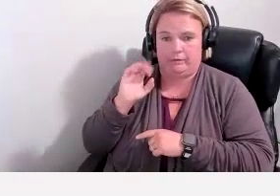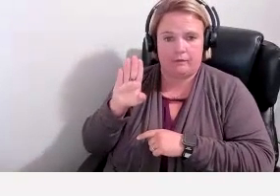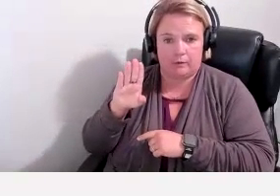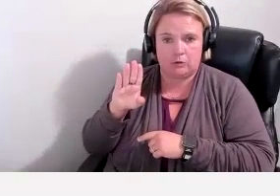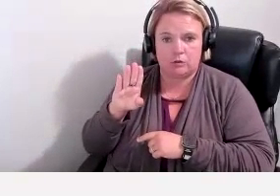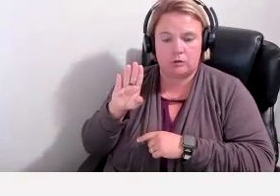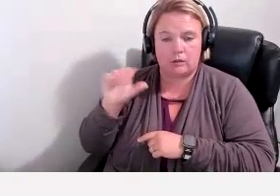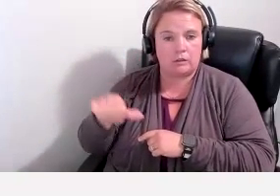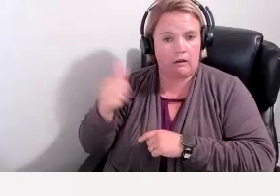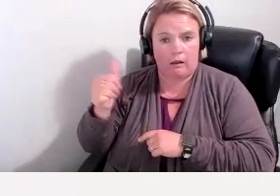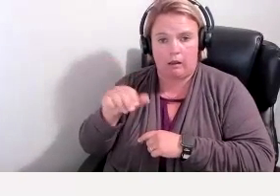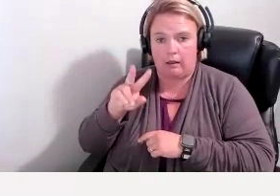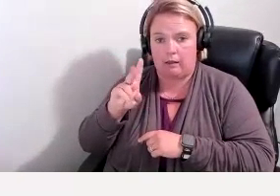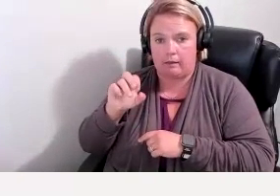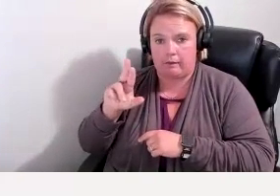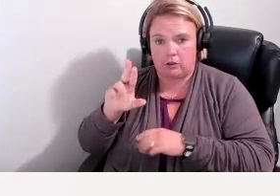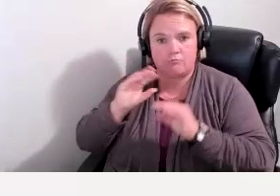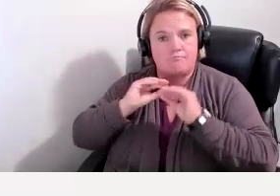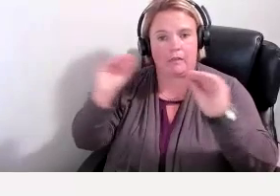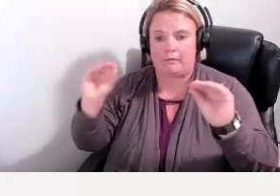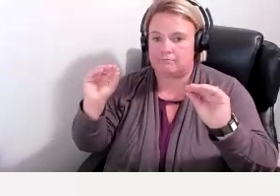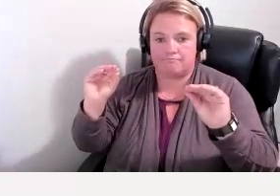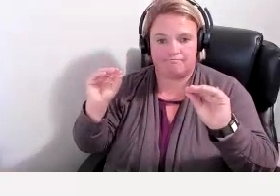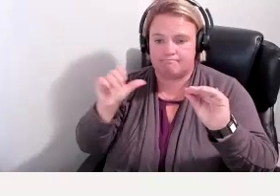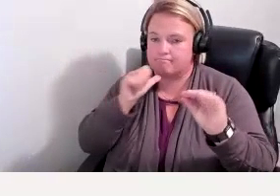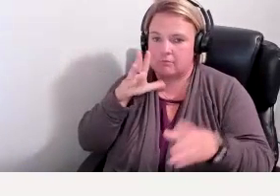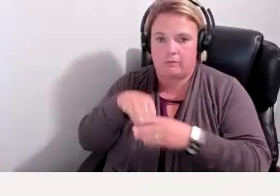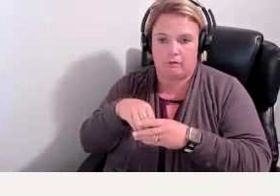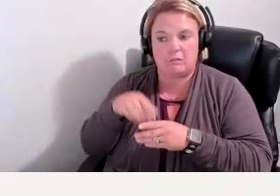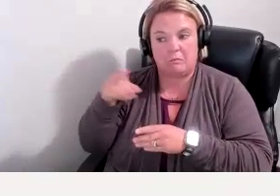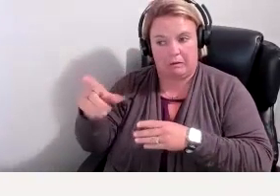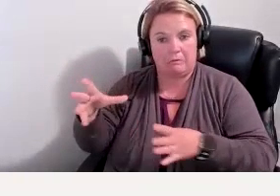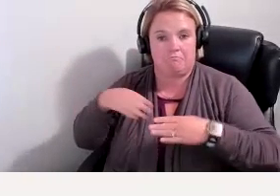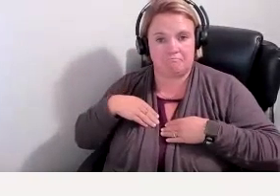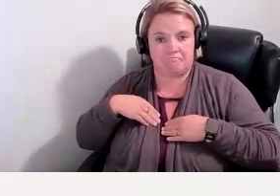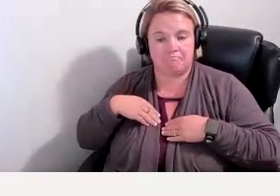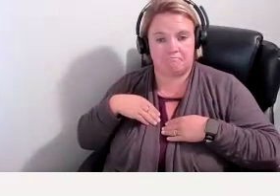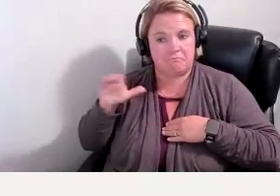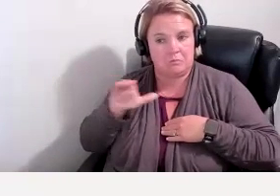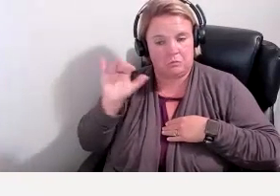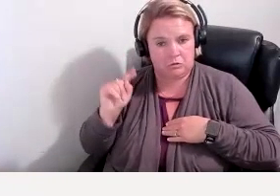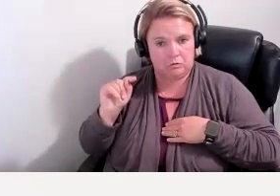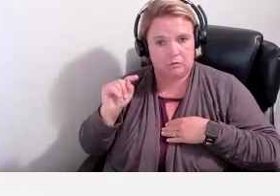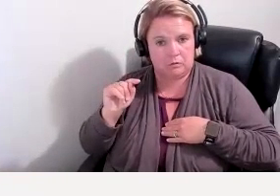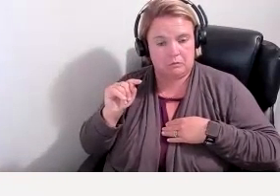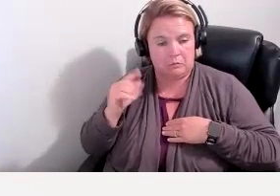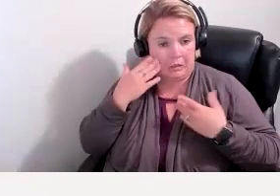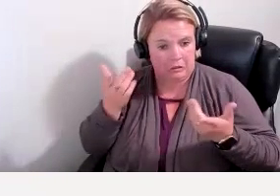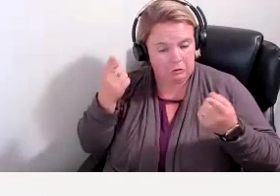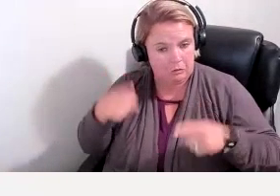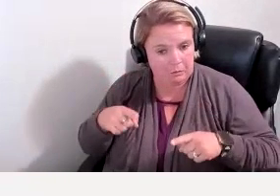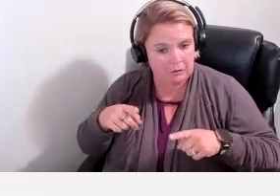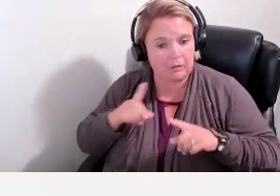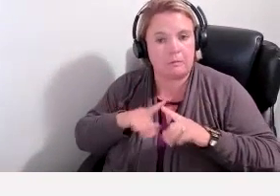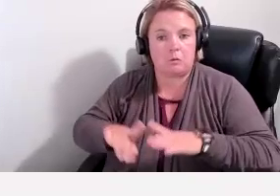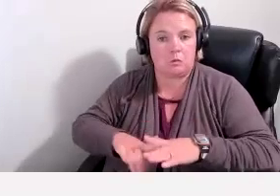other vendor had done it. And so they did. What I didn't know is that we have started